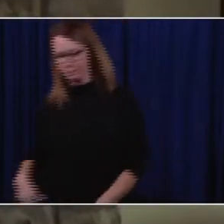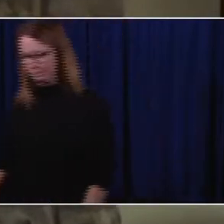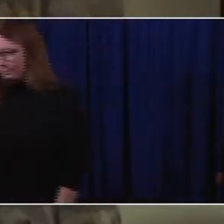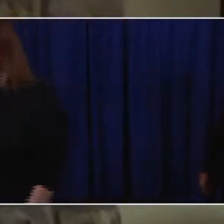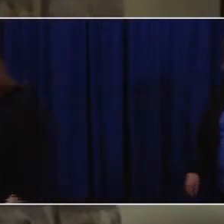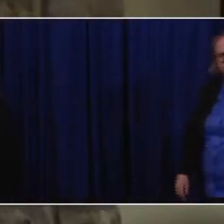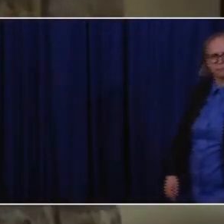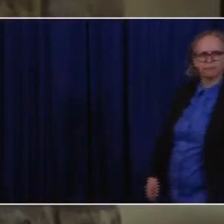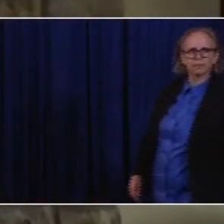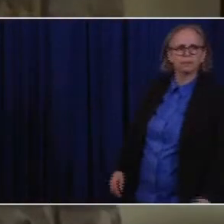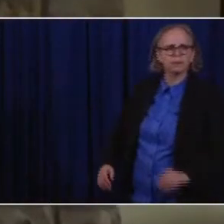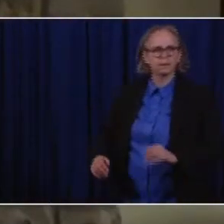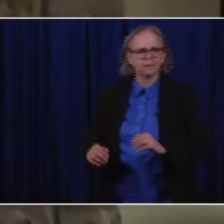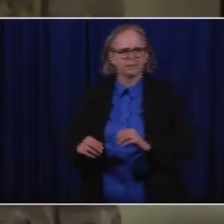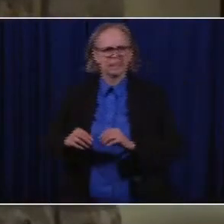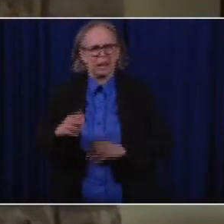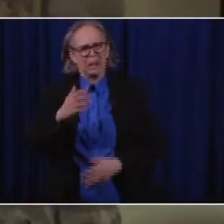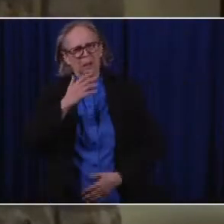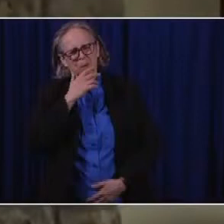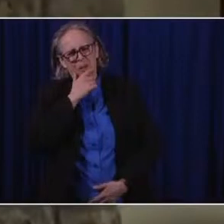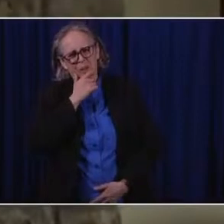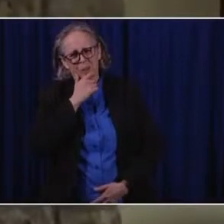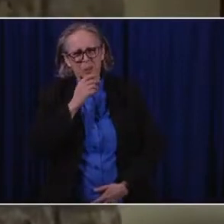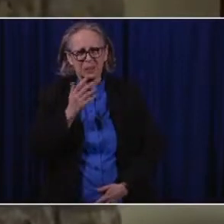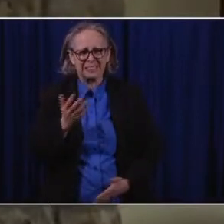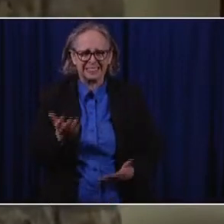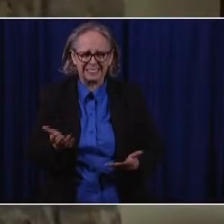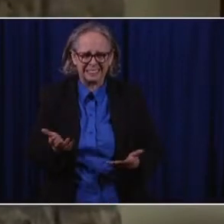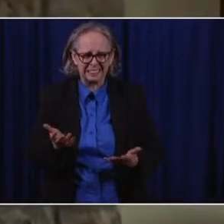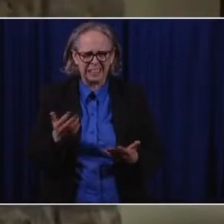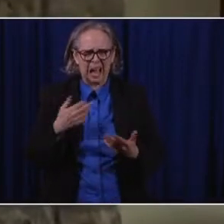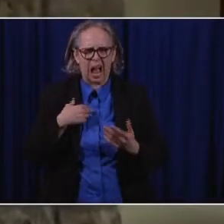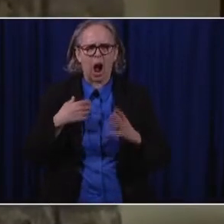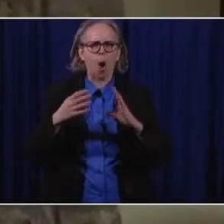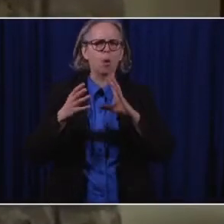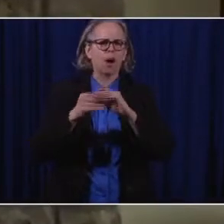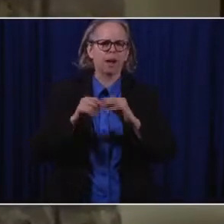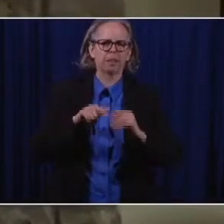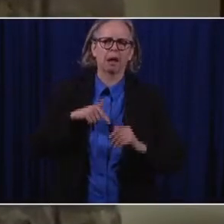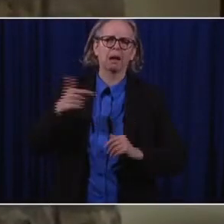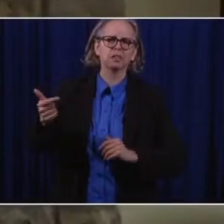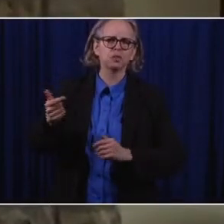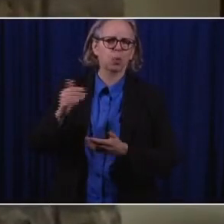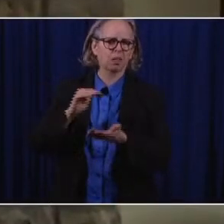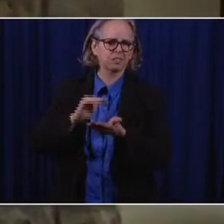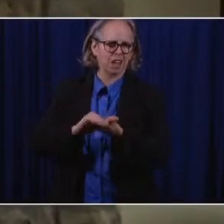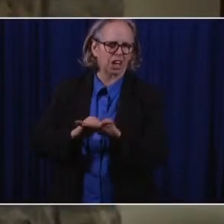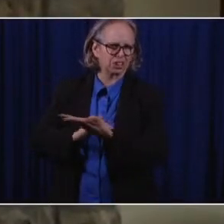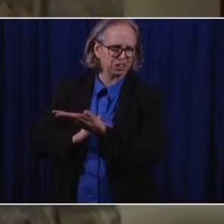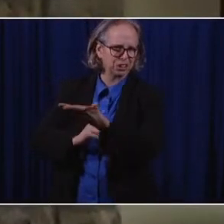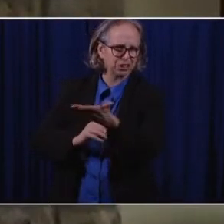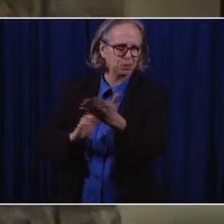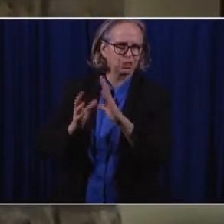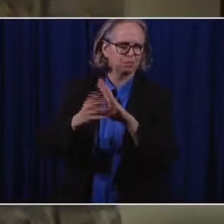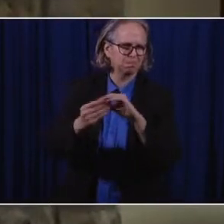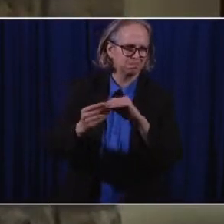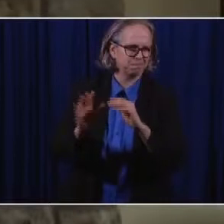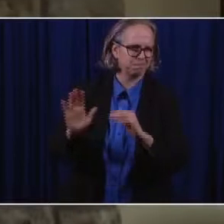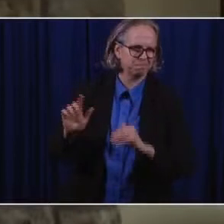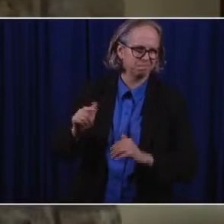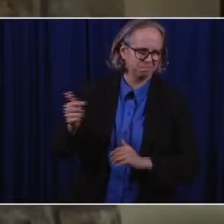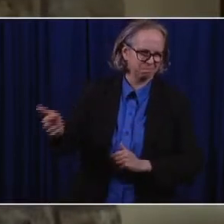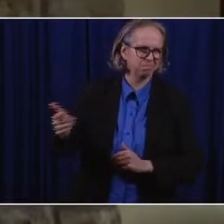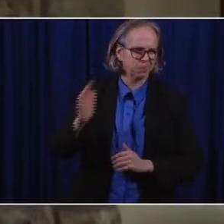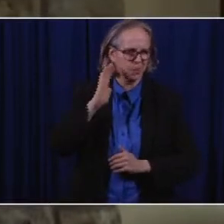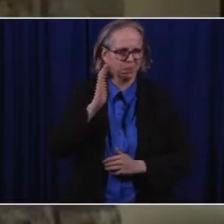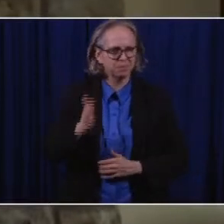Well, I'll let the doctor talk about that, but let me just start for a moment. I mean, what I have been